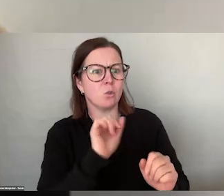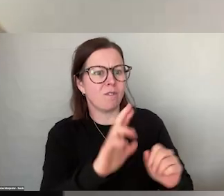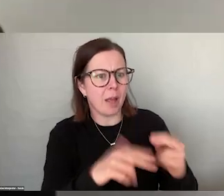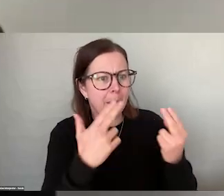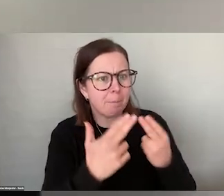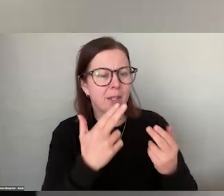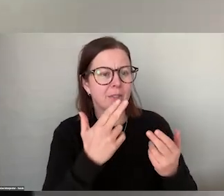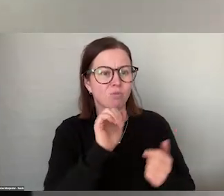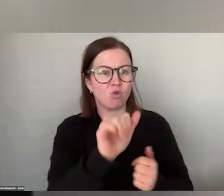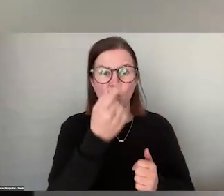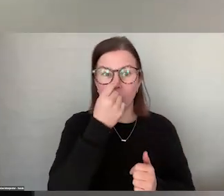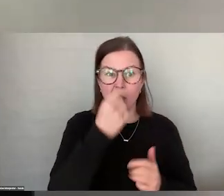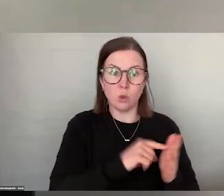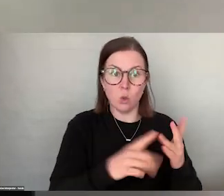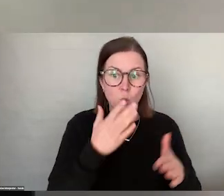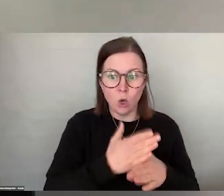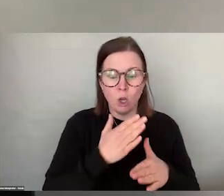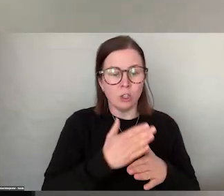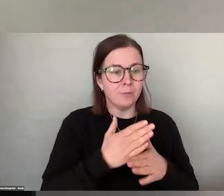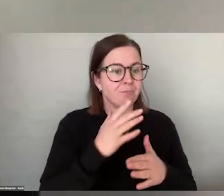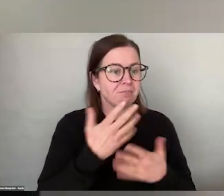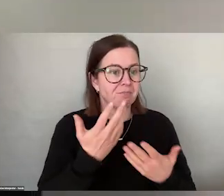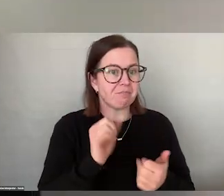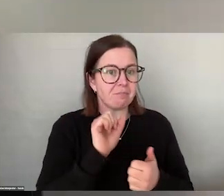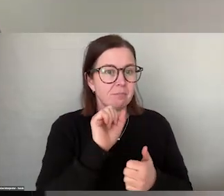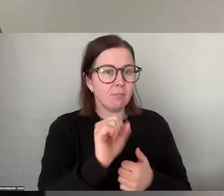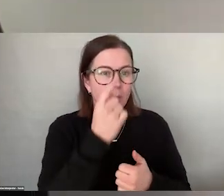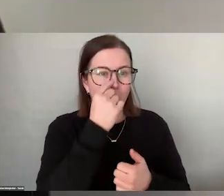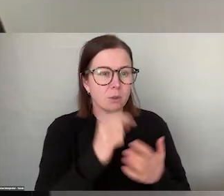work, ability to work, ability to